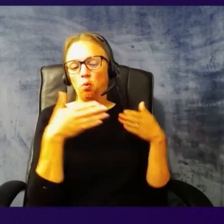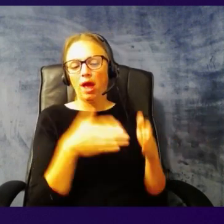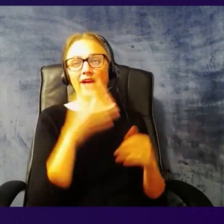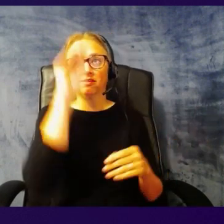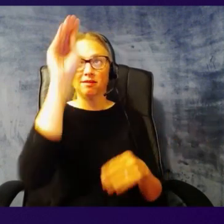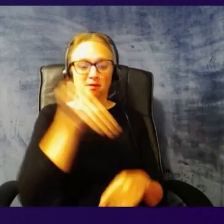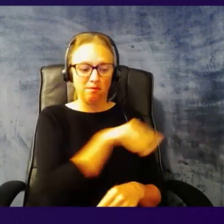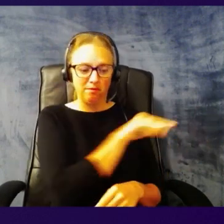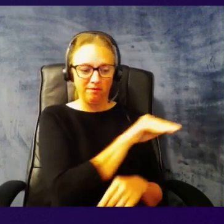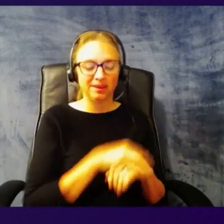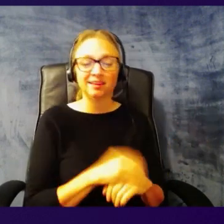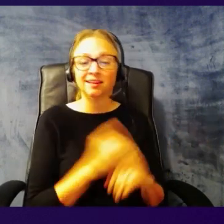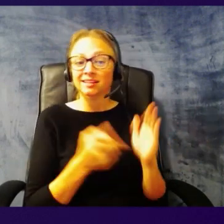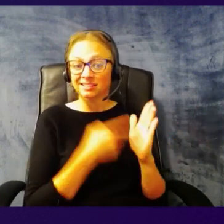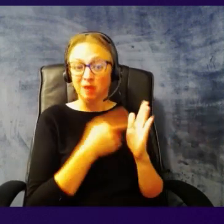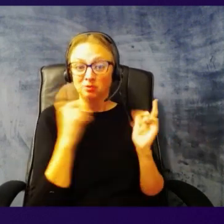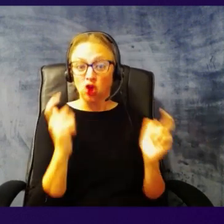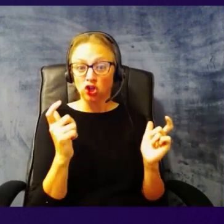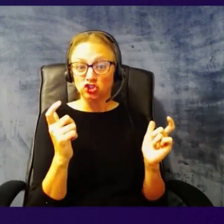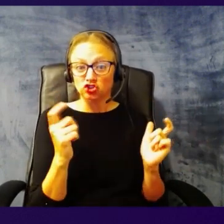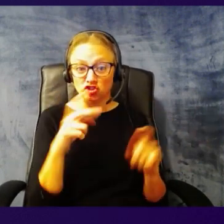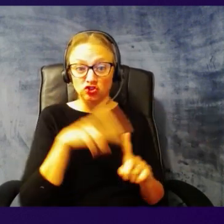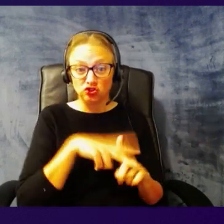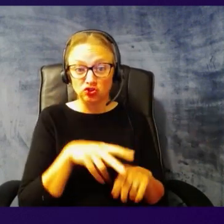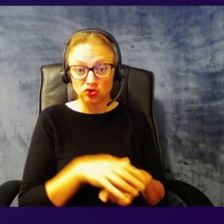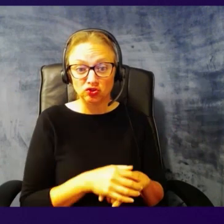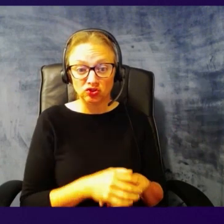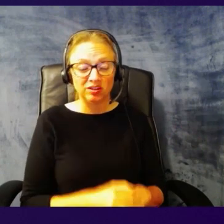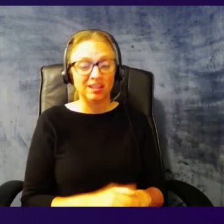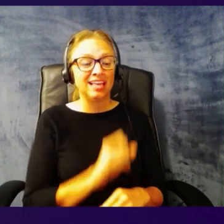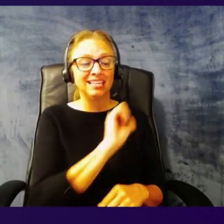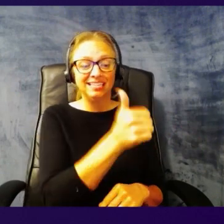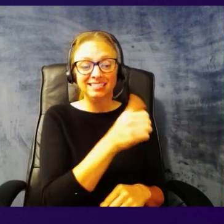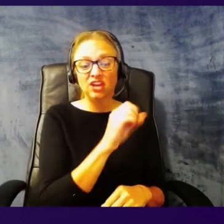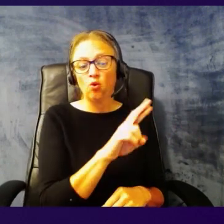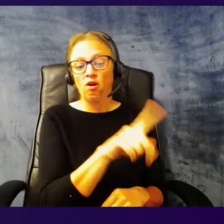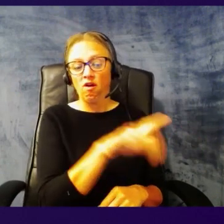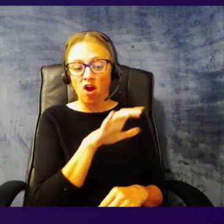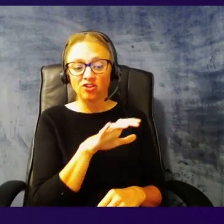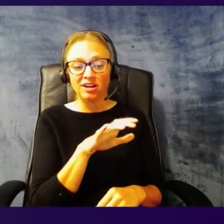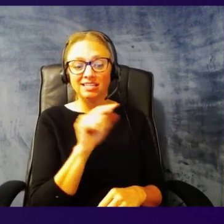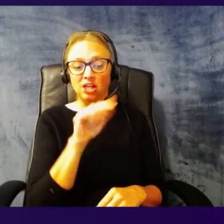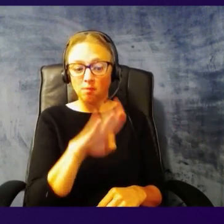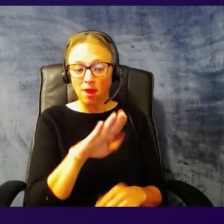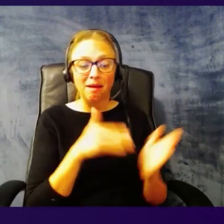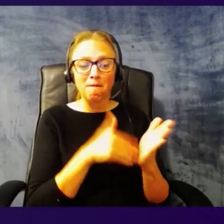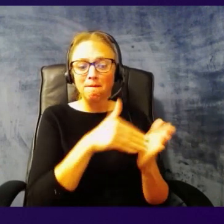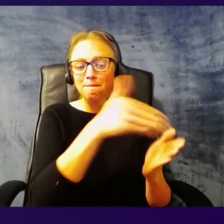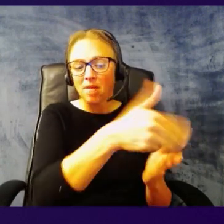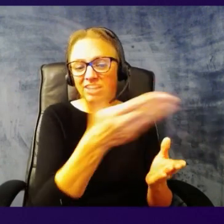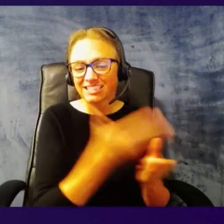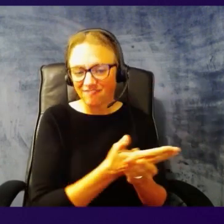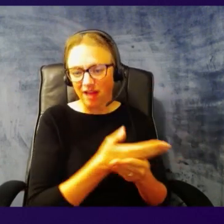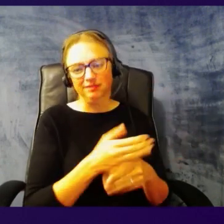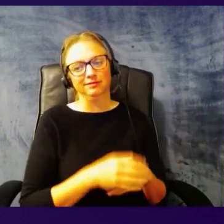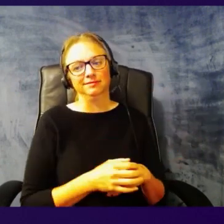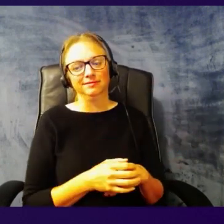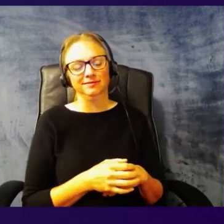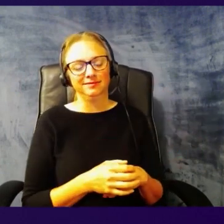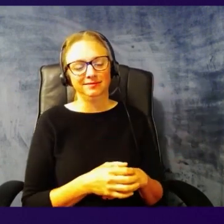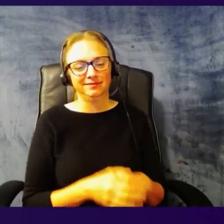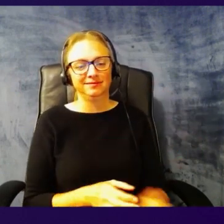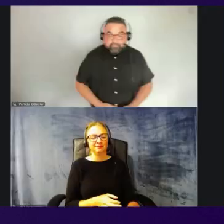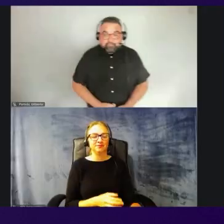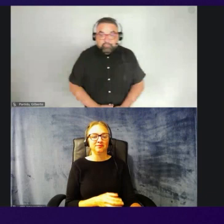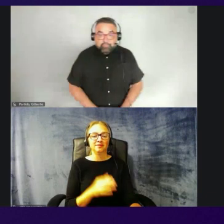can sometimes be large, right? They could be in the tens or hundreds of terabytes or even millions of files. Absolutely. And so